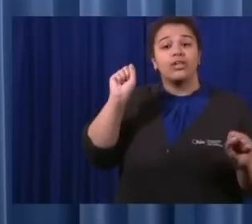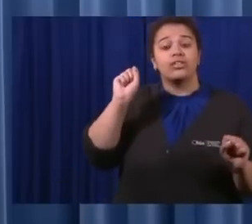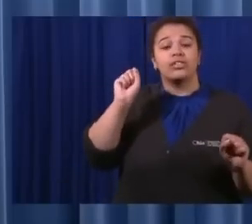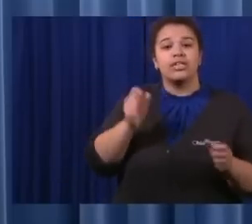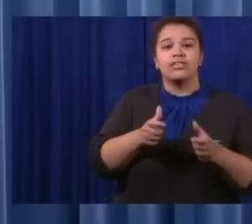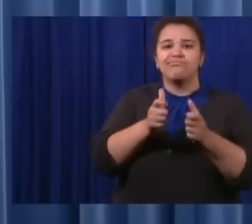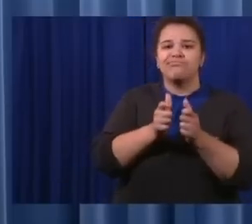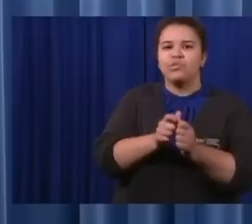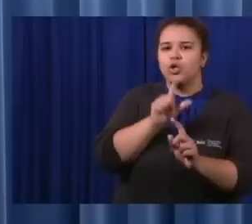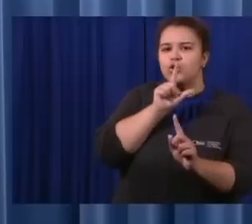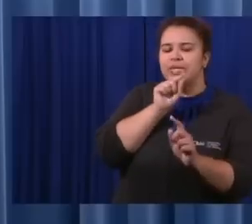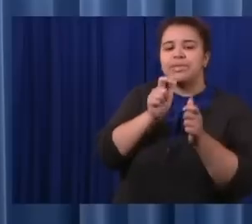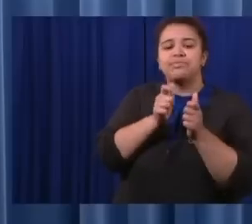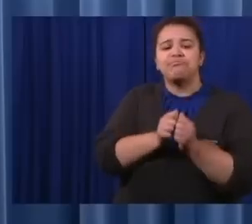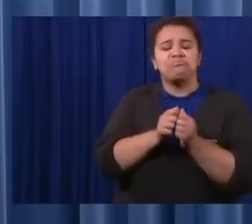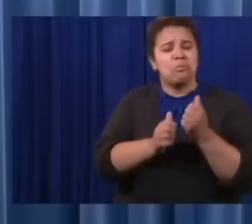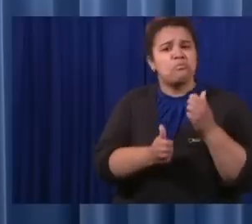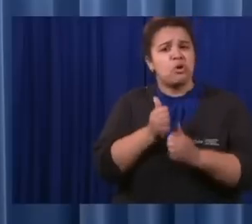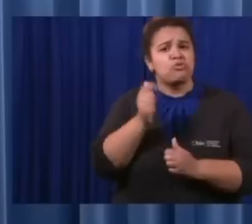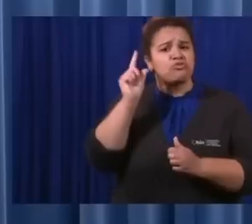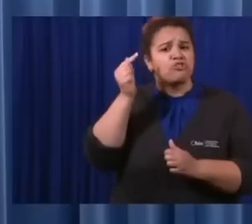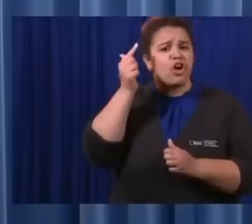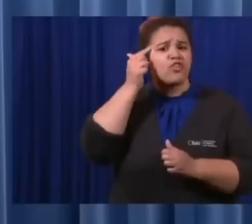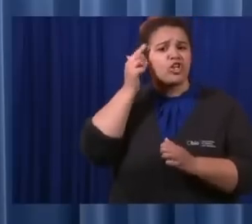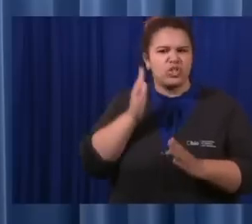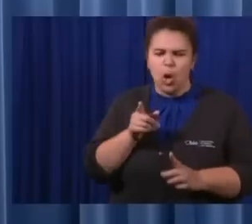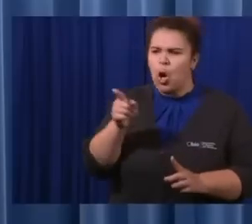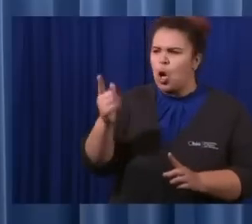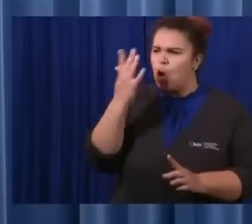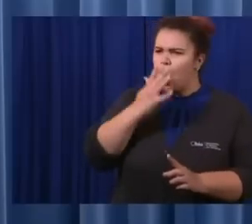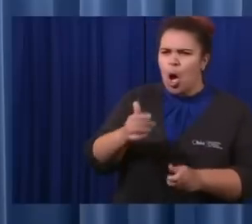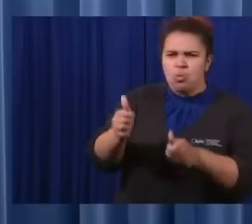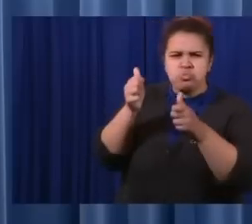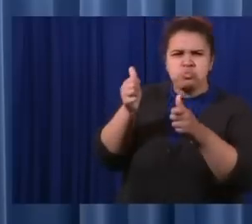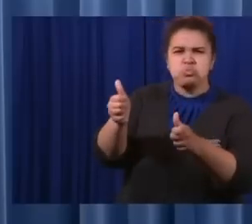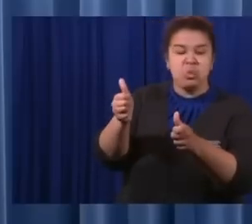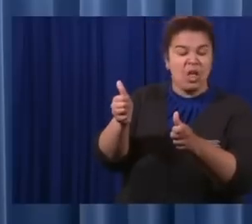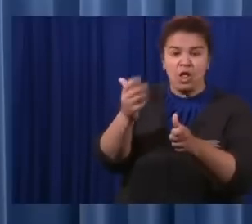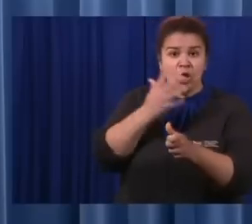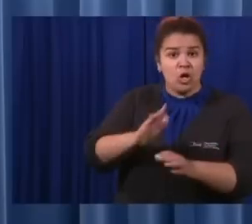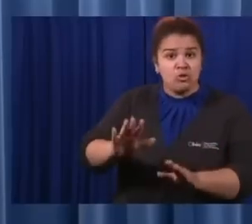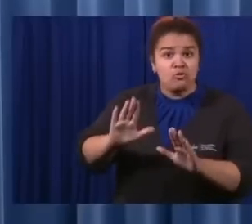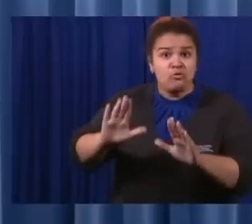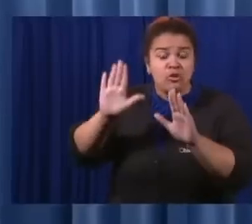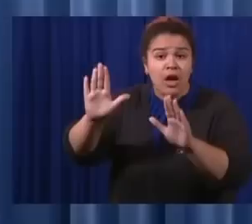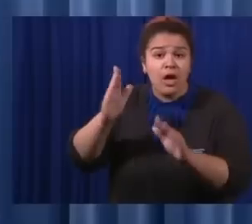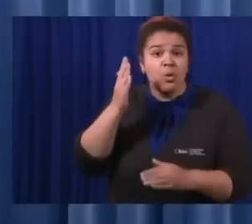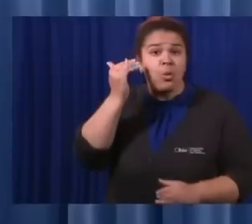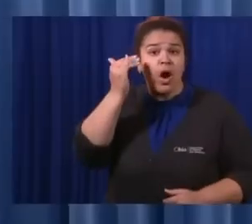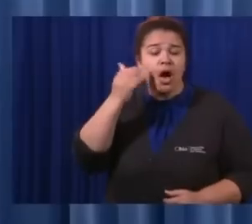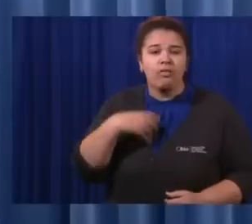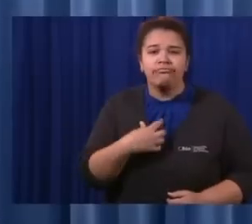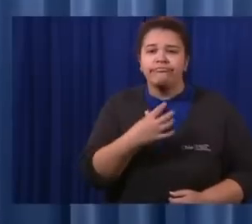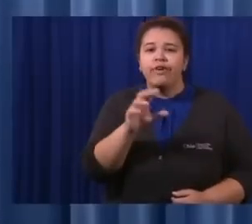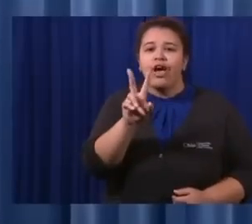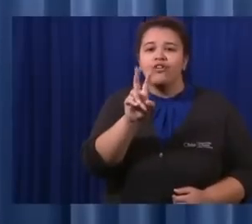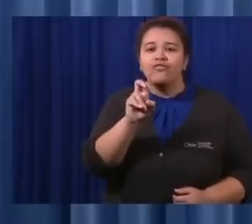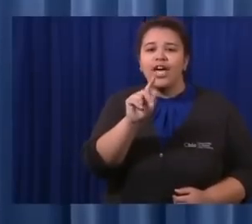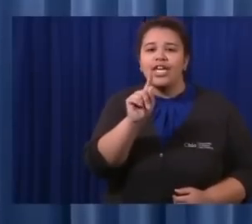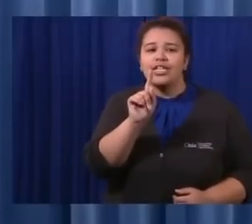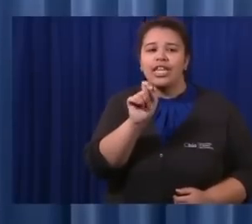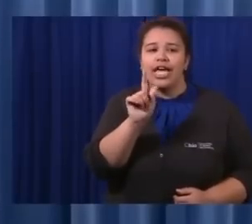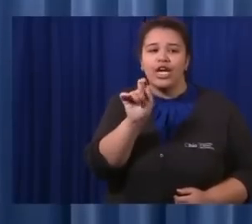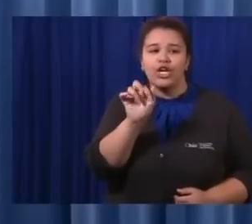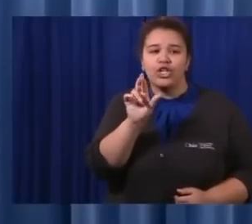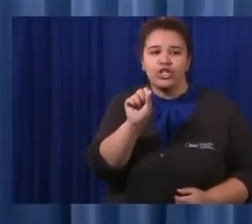look very good, even great, by getting them the ventilators, unlimited testing, and supplies, all of which they should